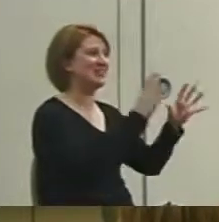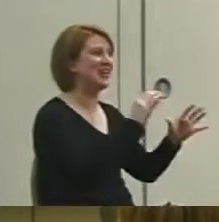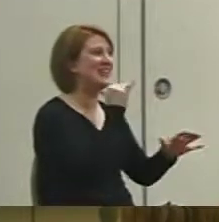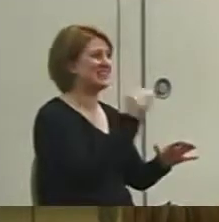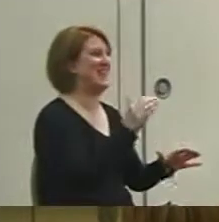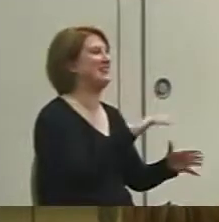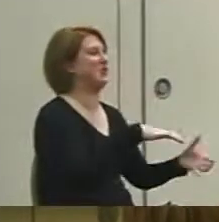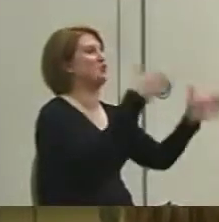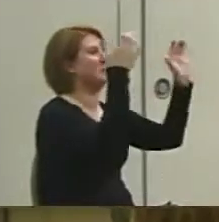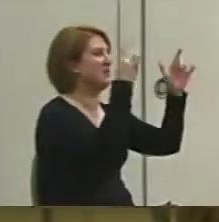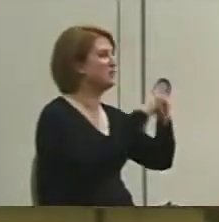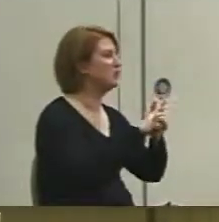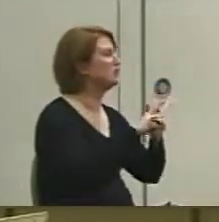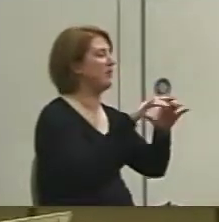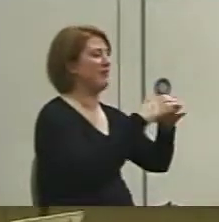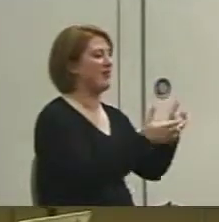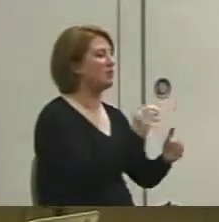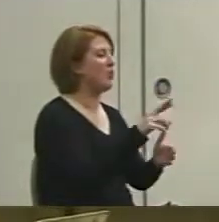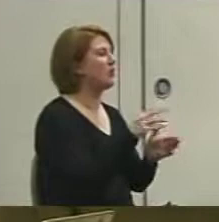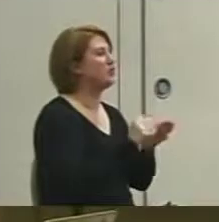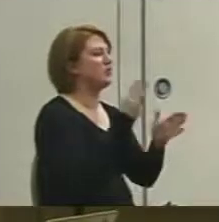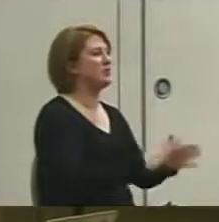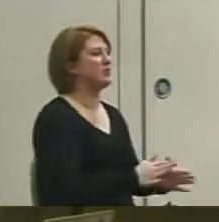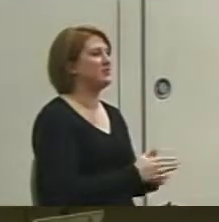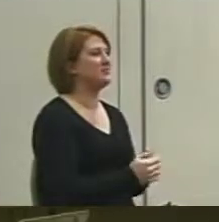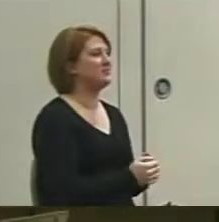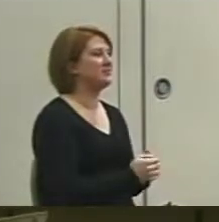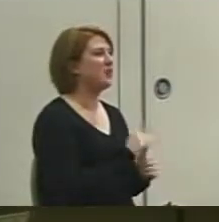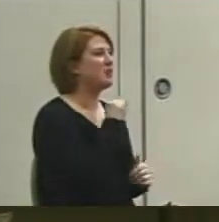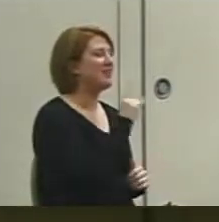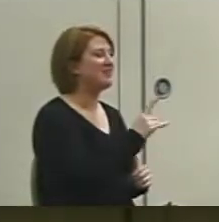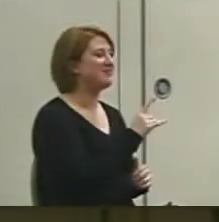student. And really, ethically,